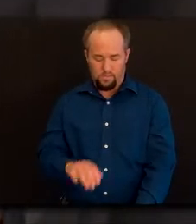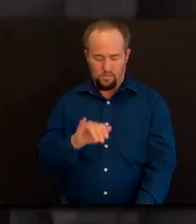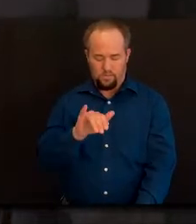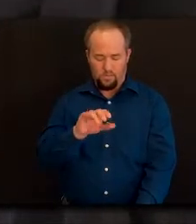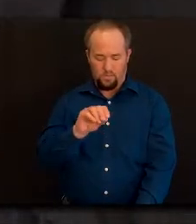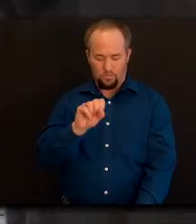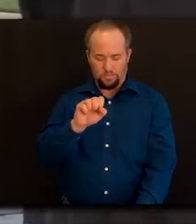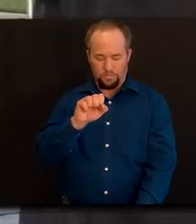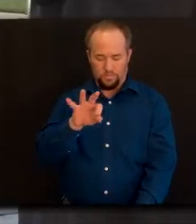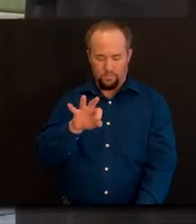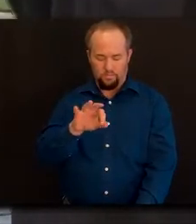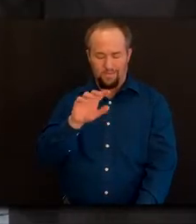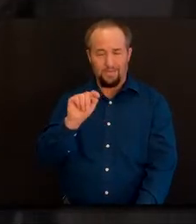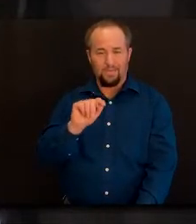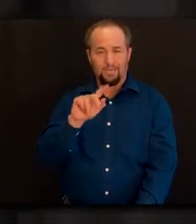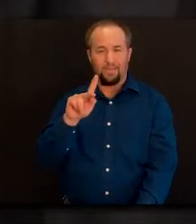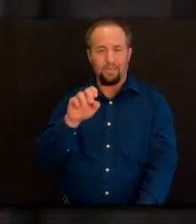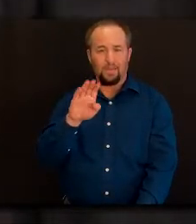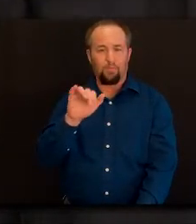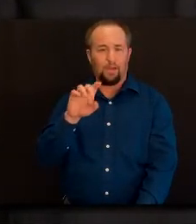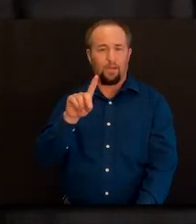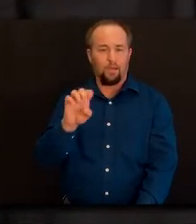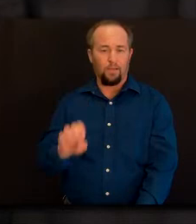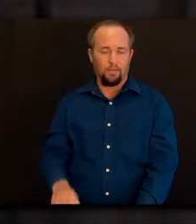Joseph T. Cabeda.